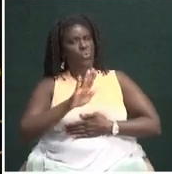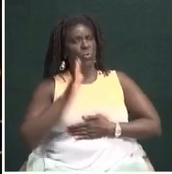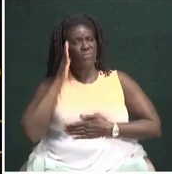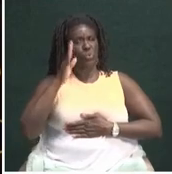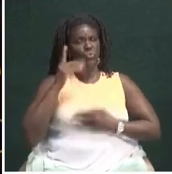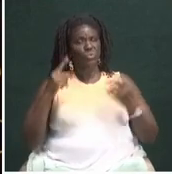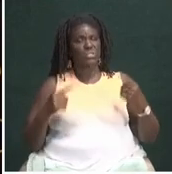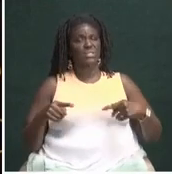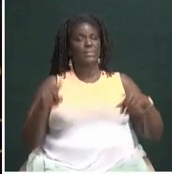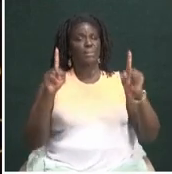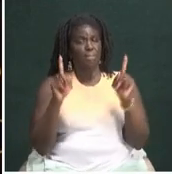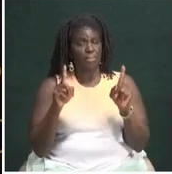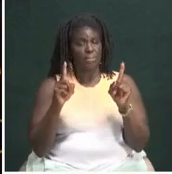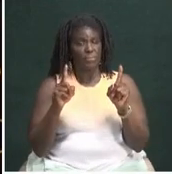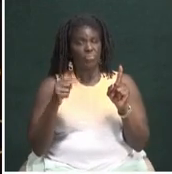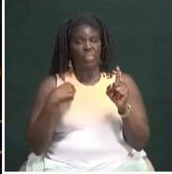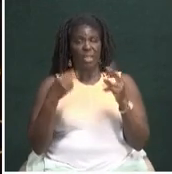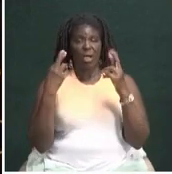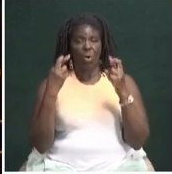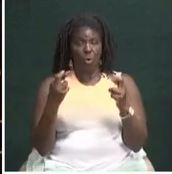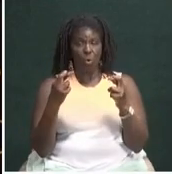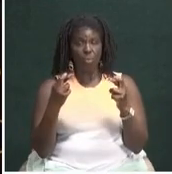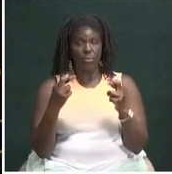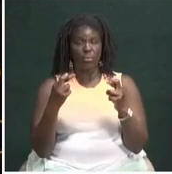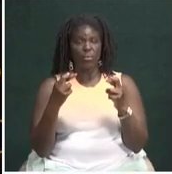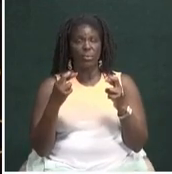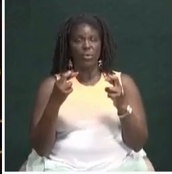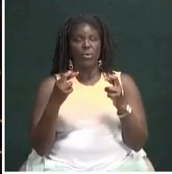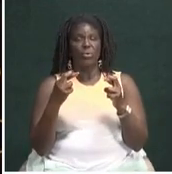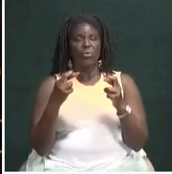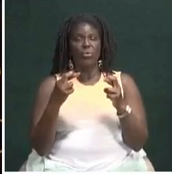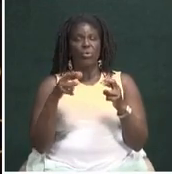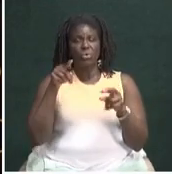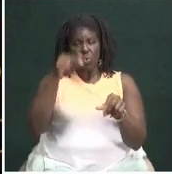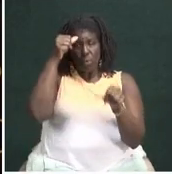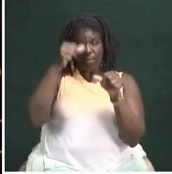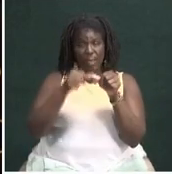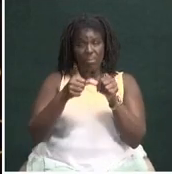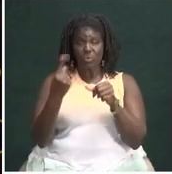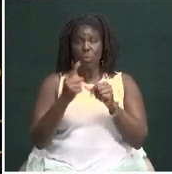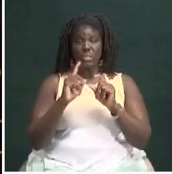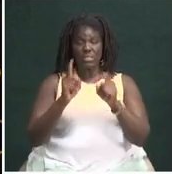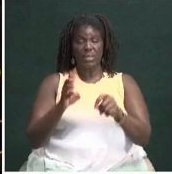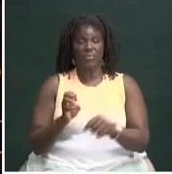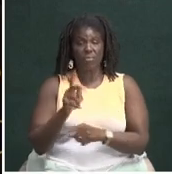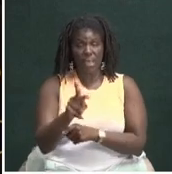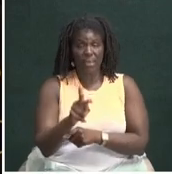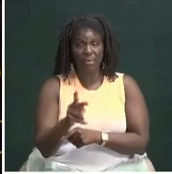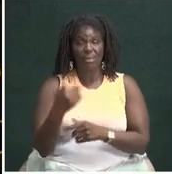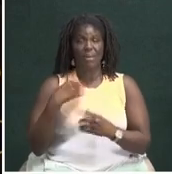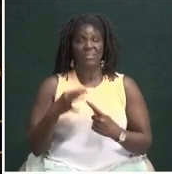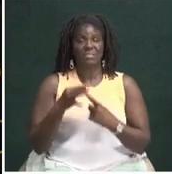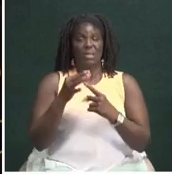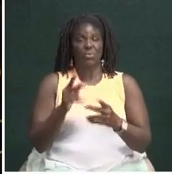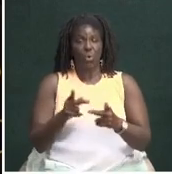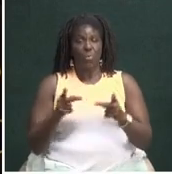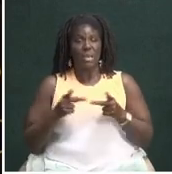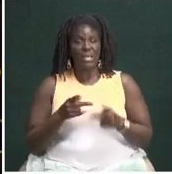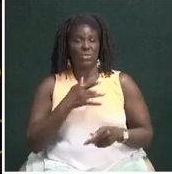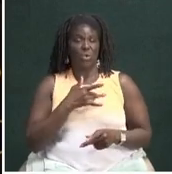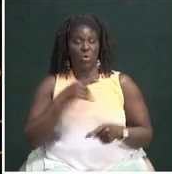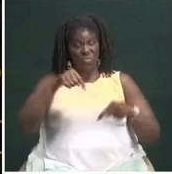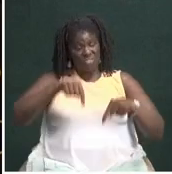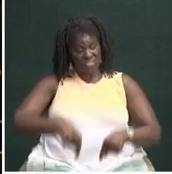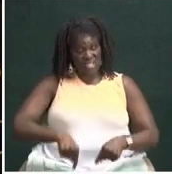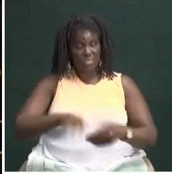success, I hope you will have it in your heart to keep giving back, but have a special place in your heart for your alma